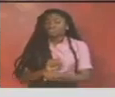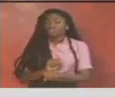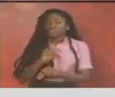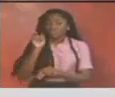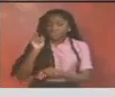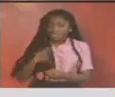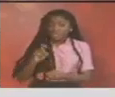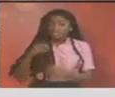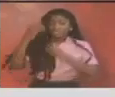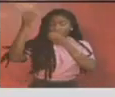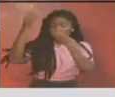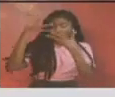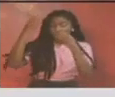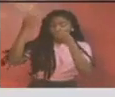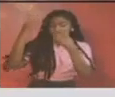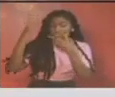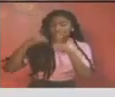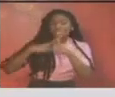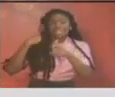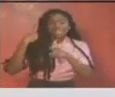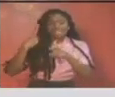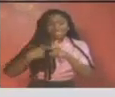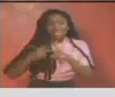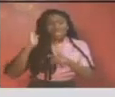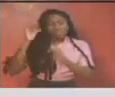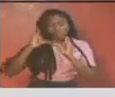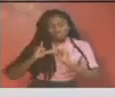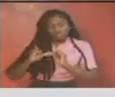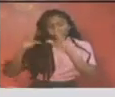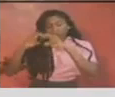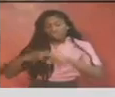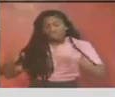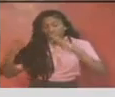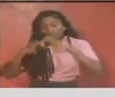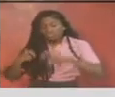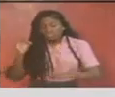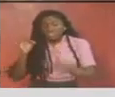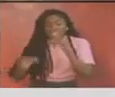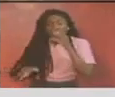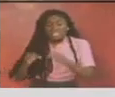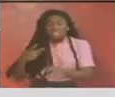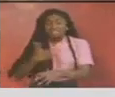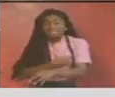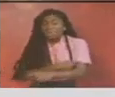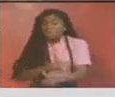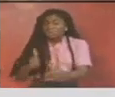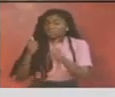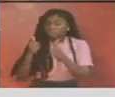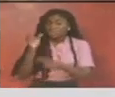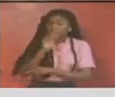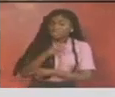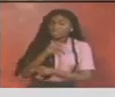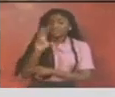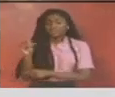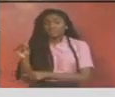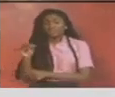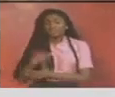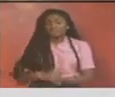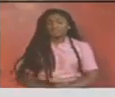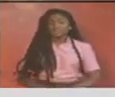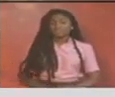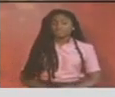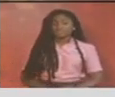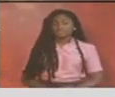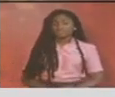the regulators so that they can continue to assess, does the benefit-risk balance change? And that's always the goal. Next slide,